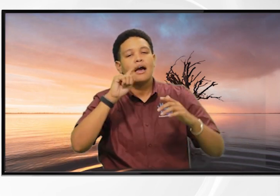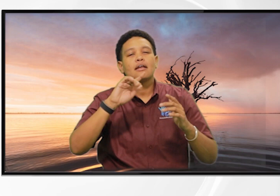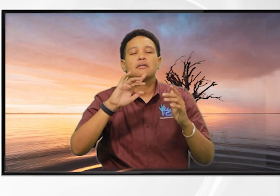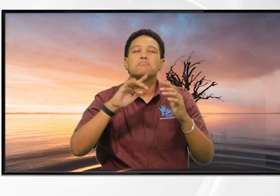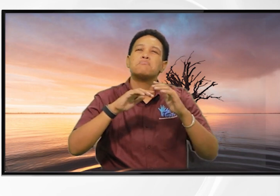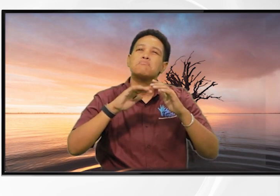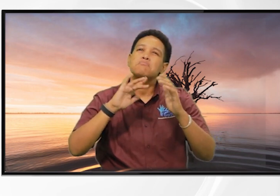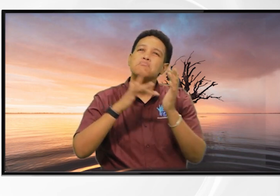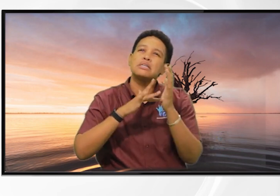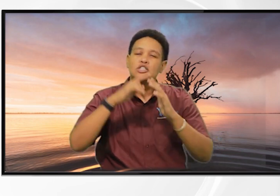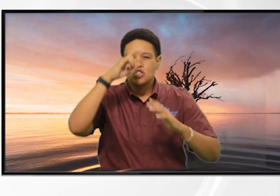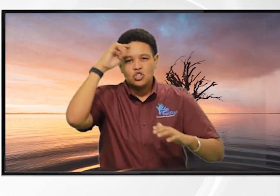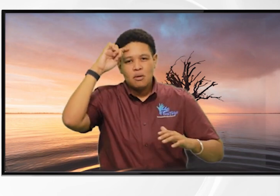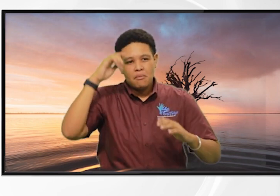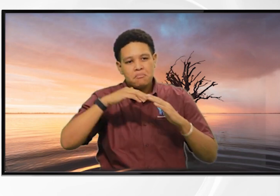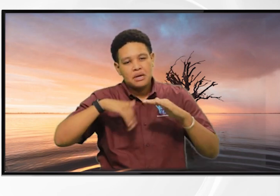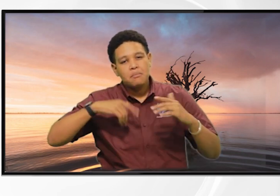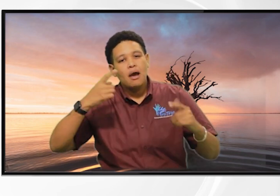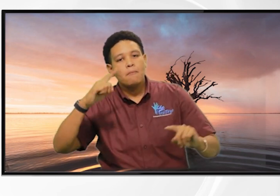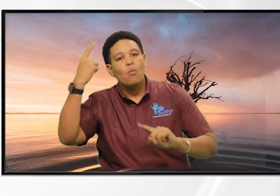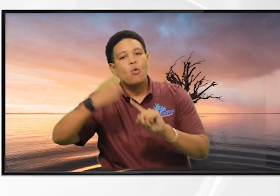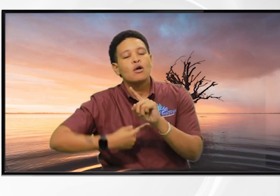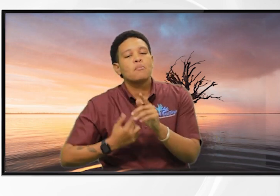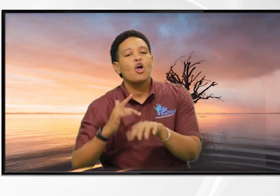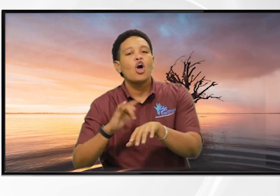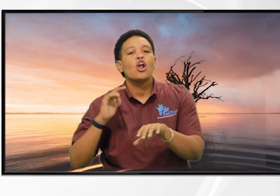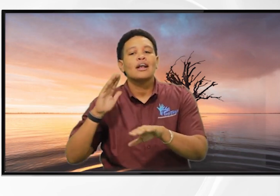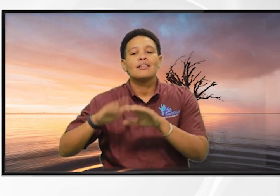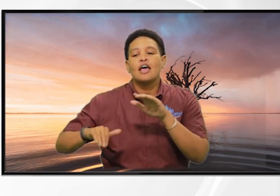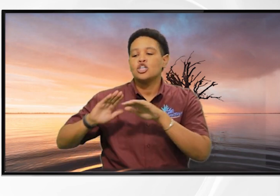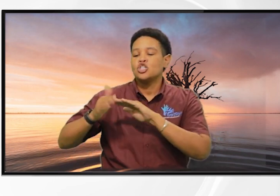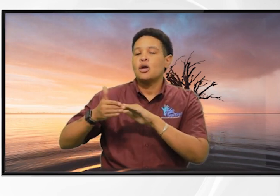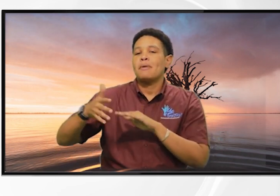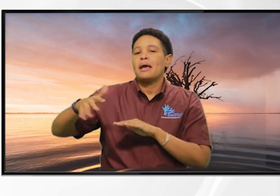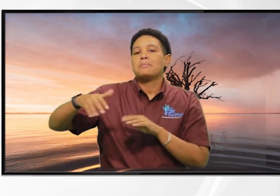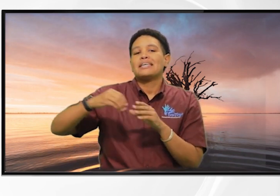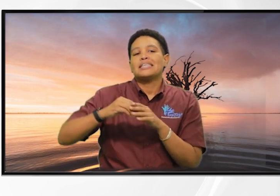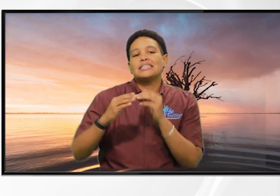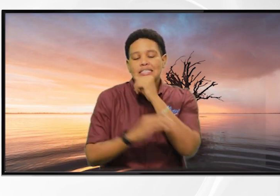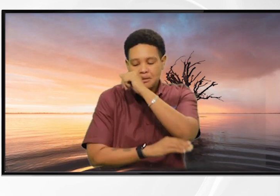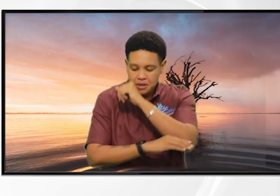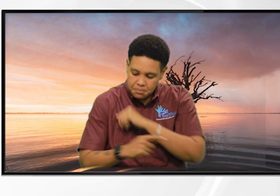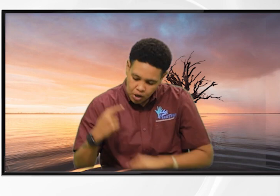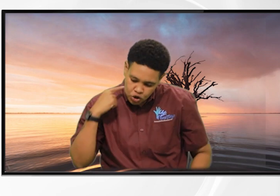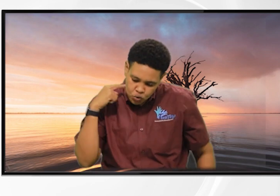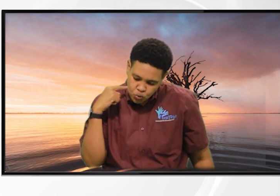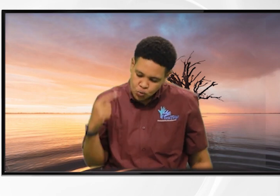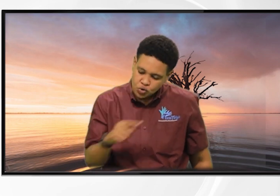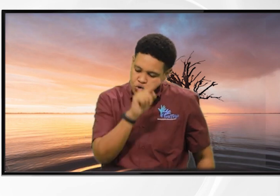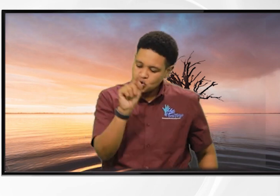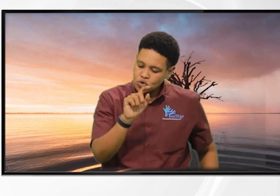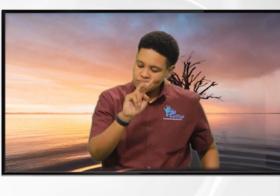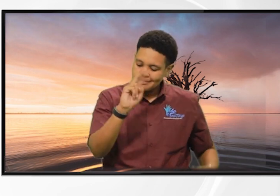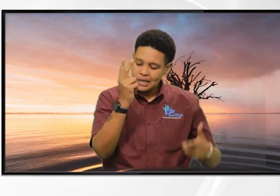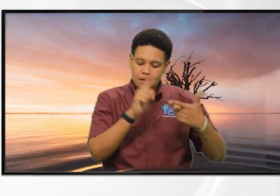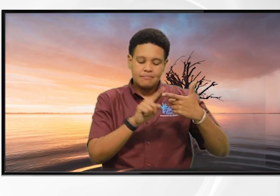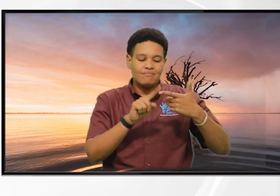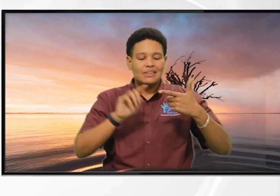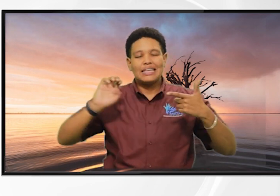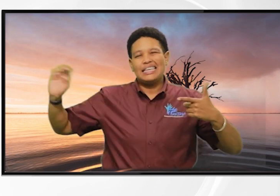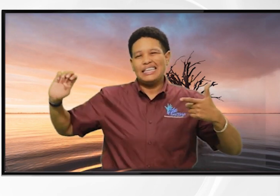and midsummer minimum occur 1 month earlier than for the Jamaica mean in September and